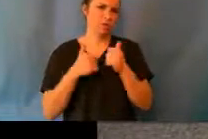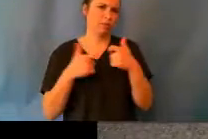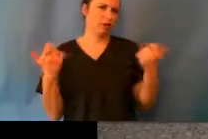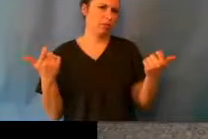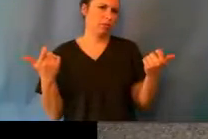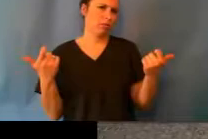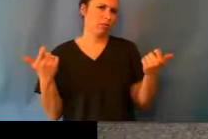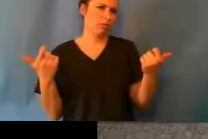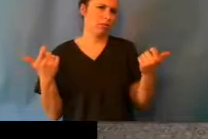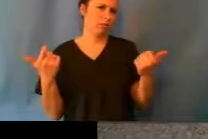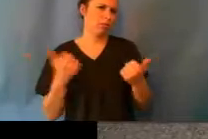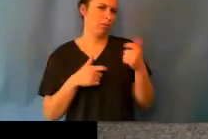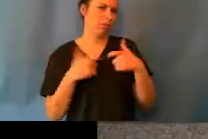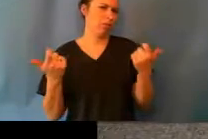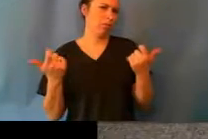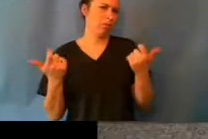bear?